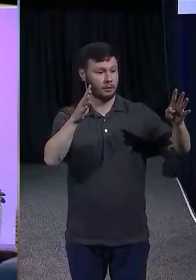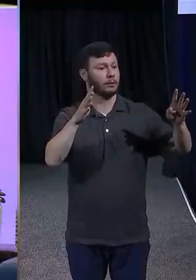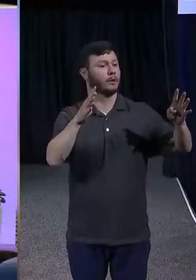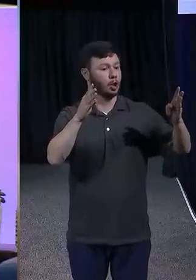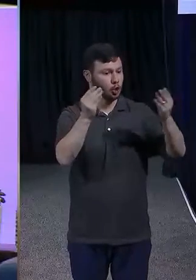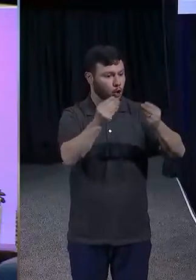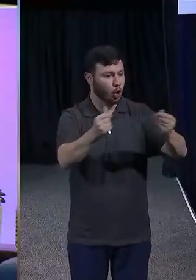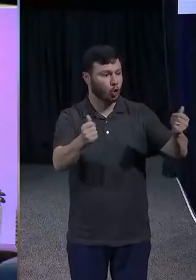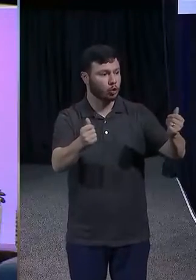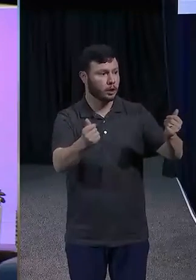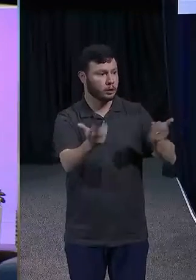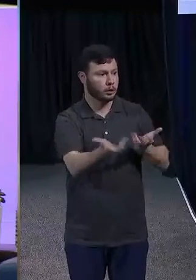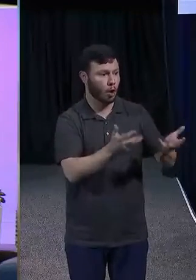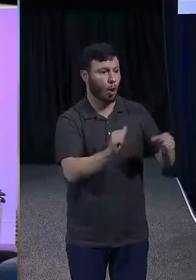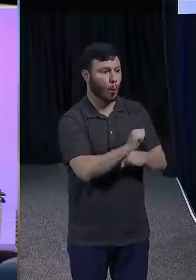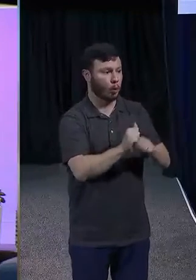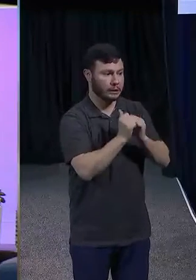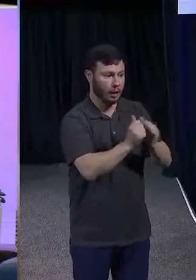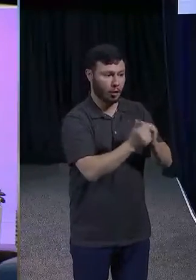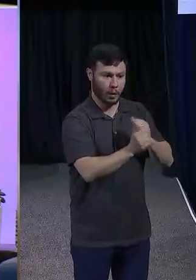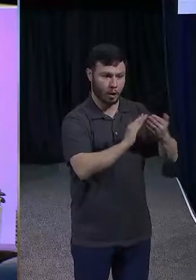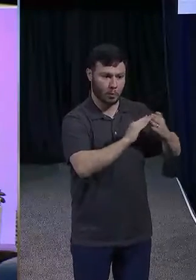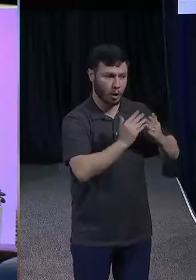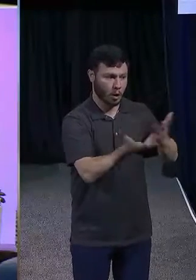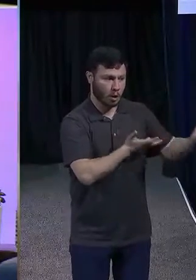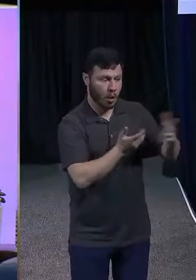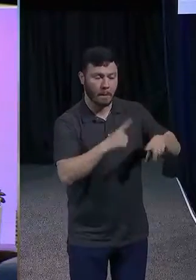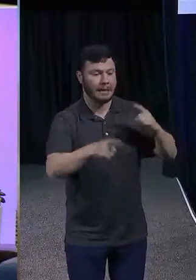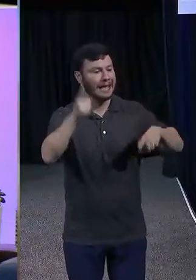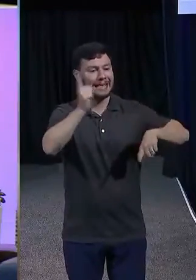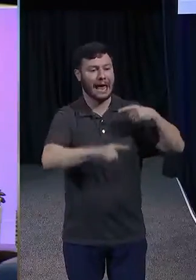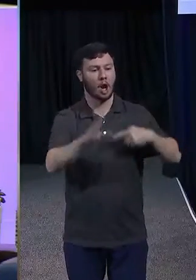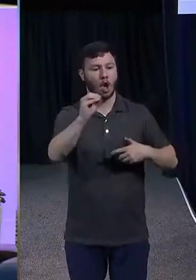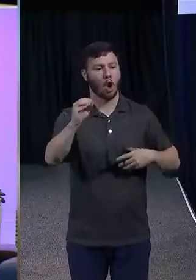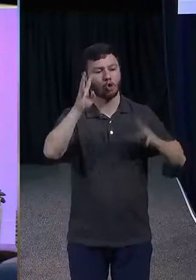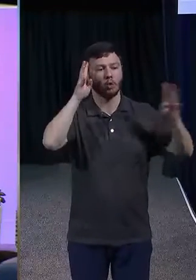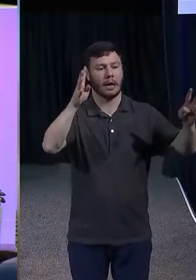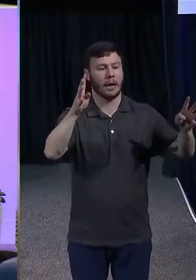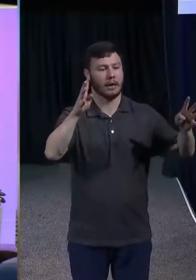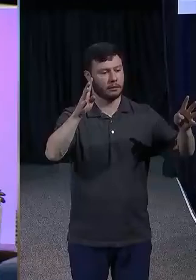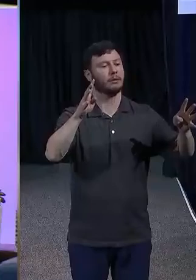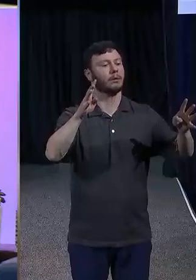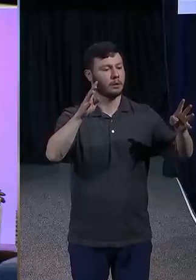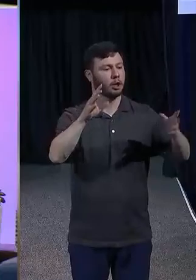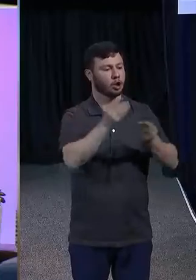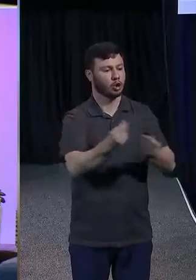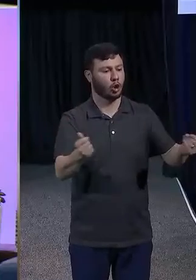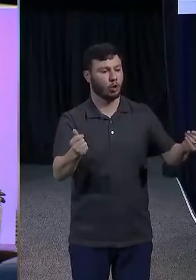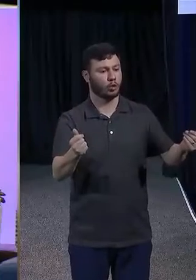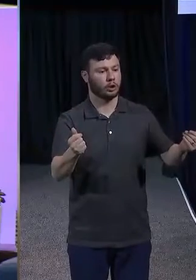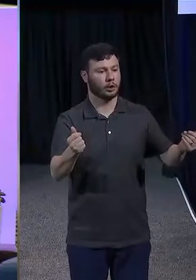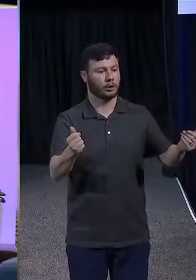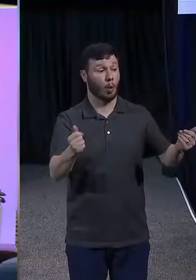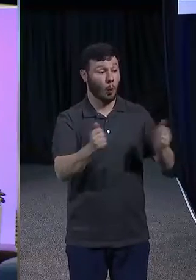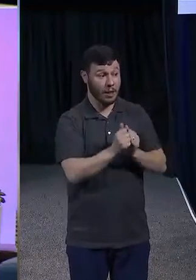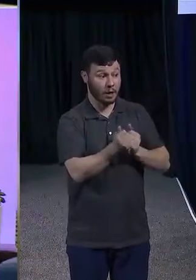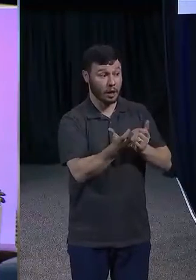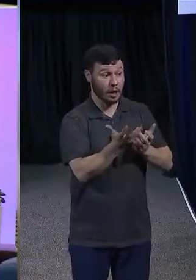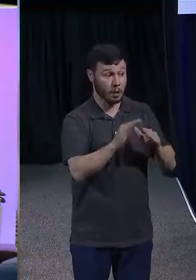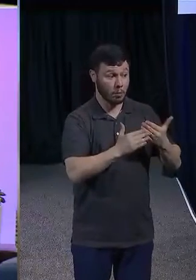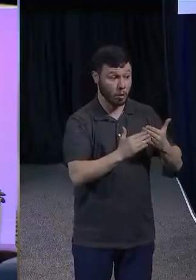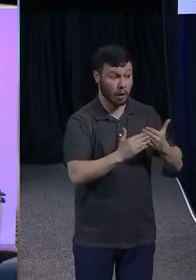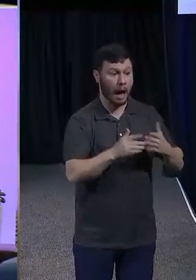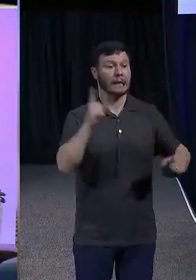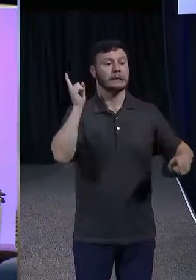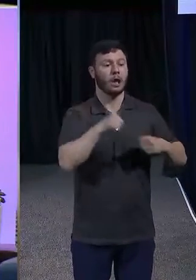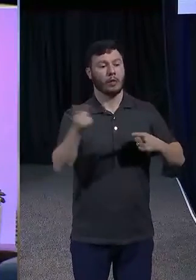the community. But they can't co-create a solution with the community until they first begin and understand how to